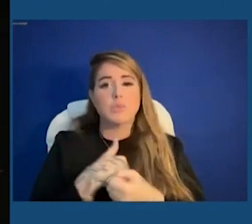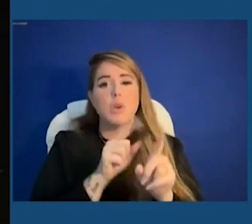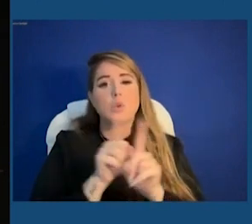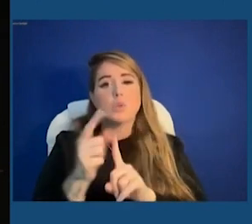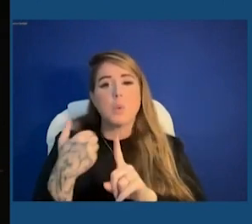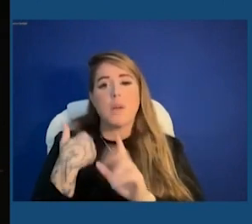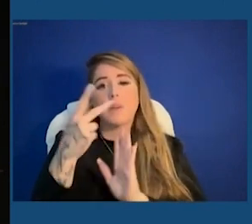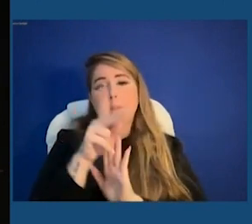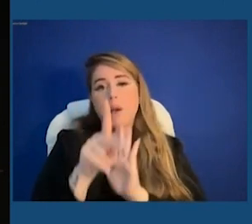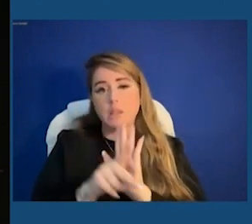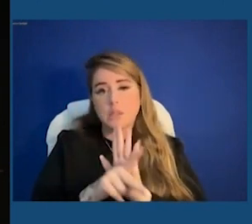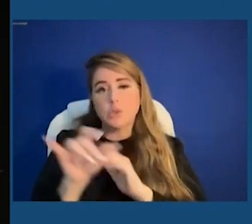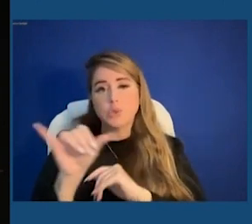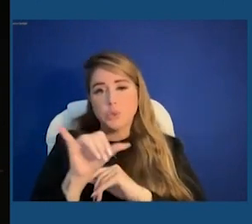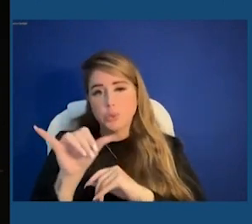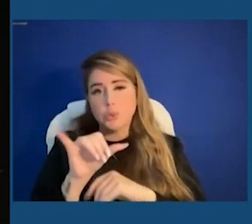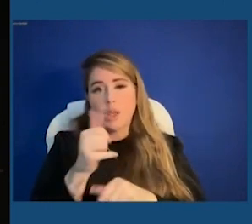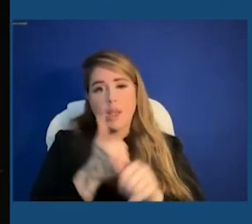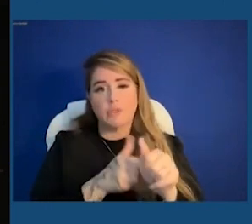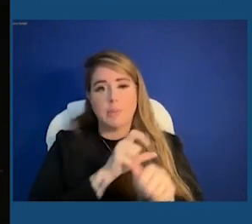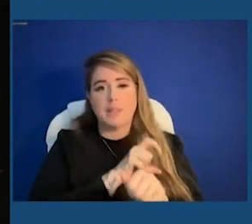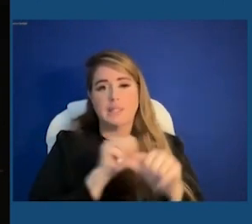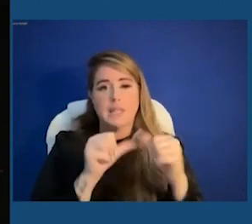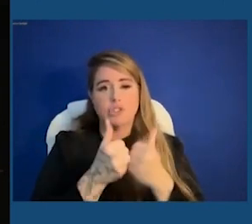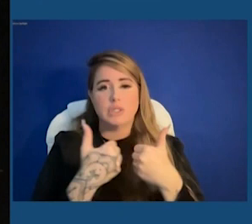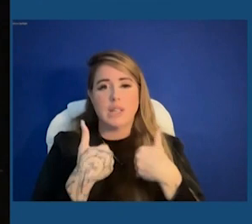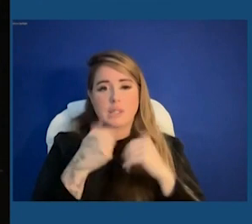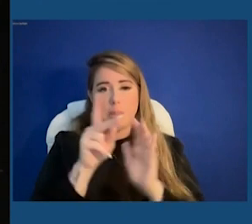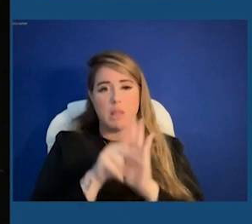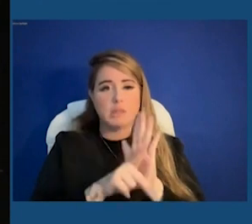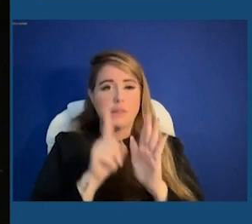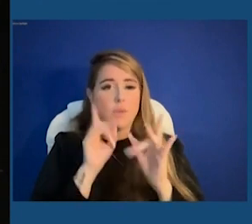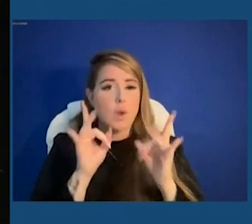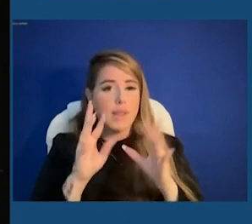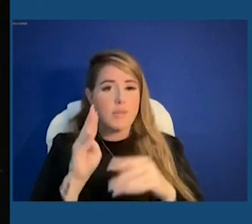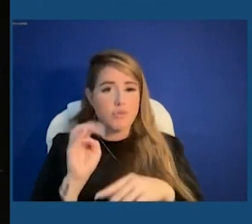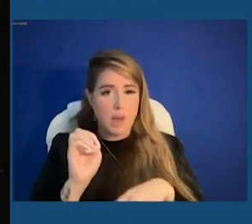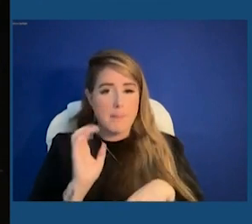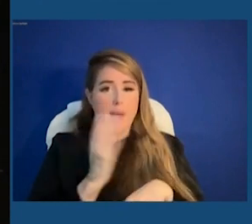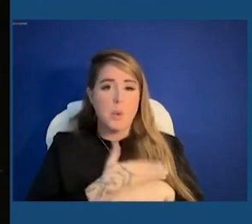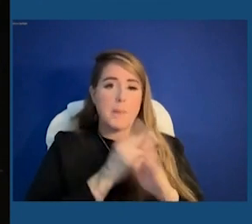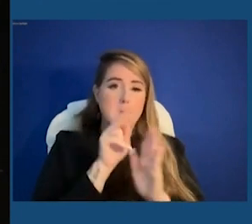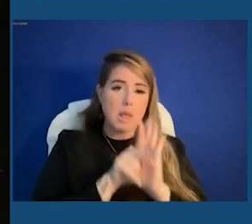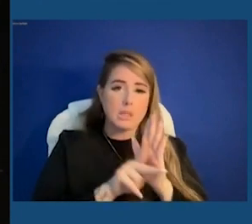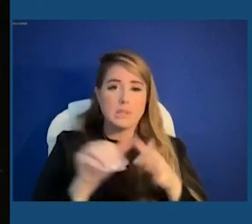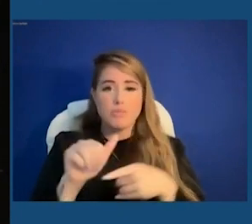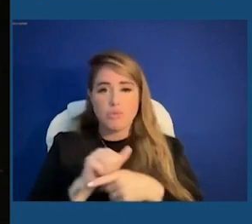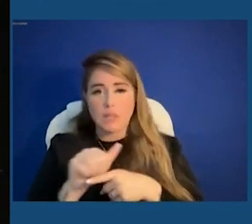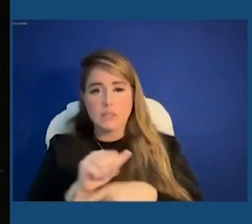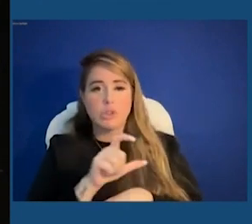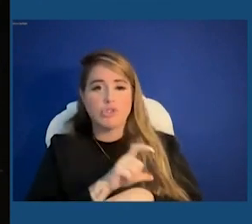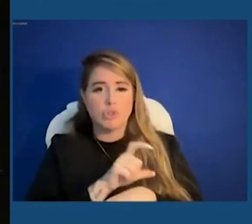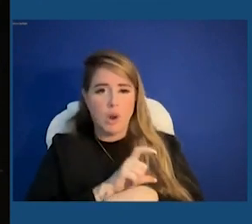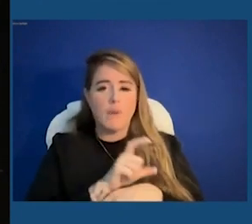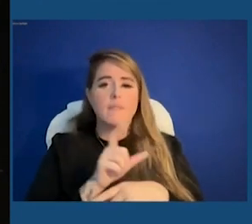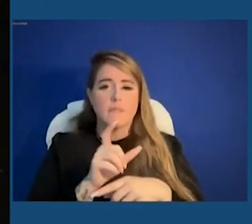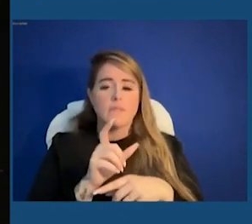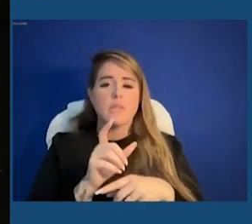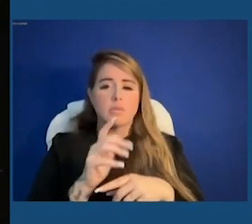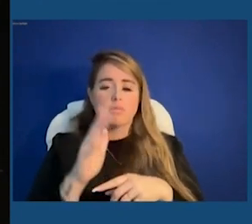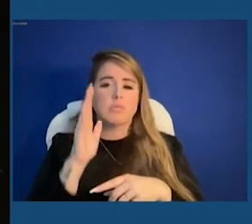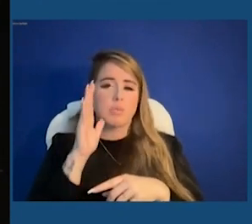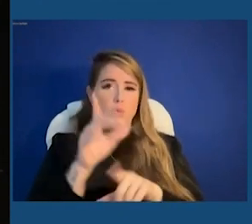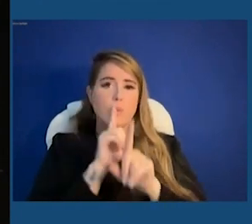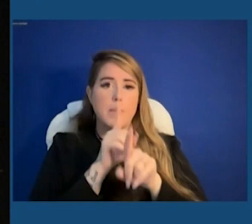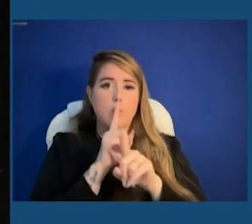policy. Every police agency has a policy on hate crimes. But our policy and our practice is the sheriff and the undersheriff will get called when there's a report of a hate crime